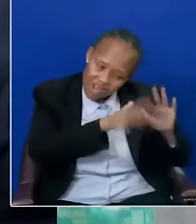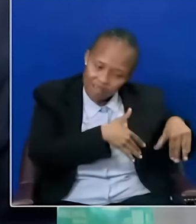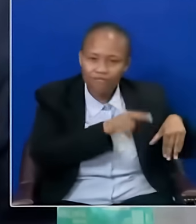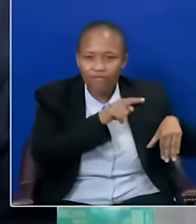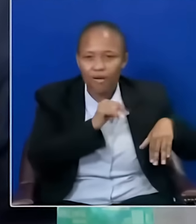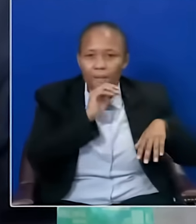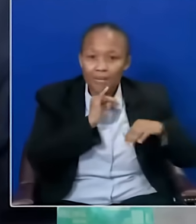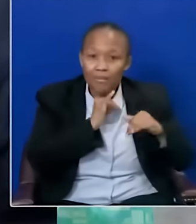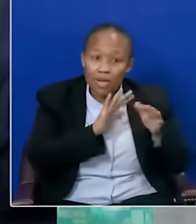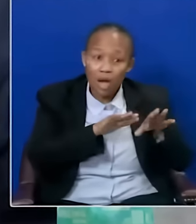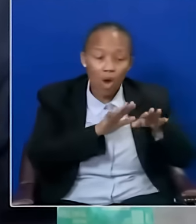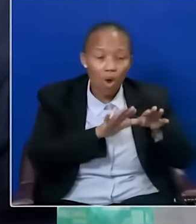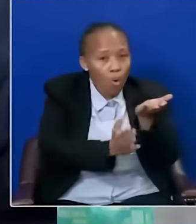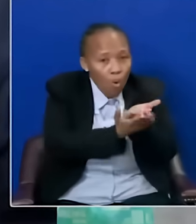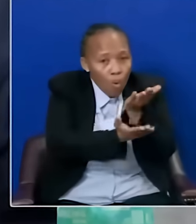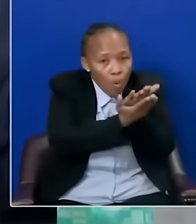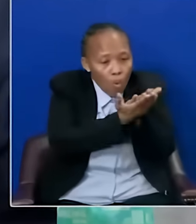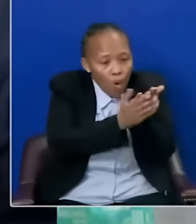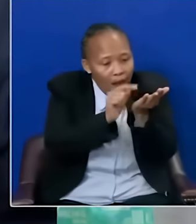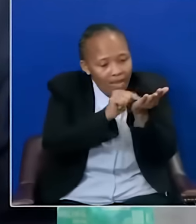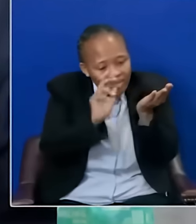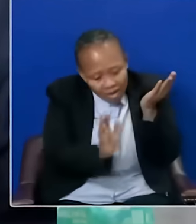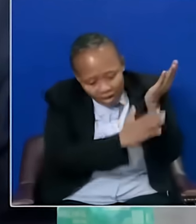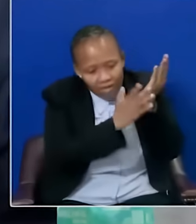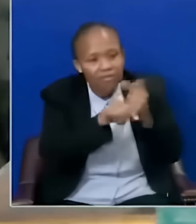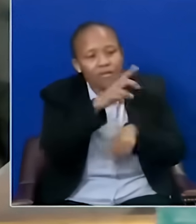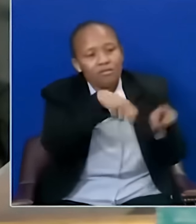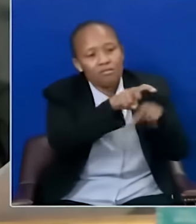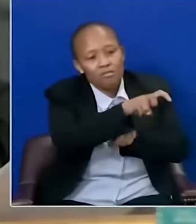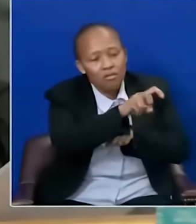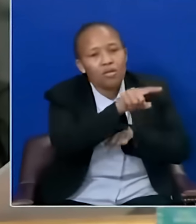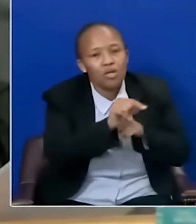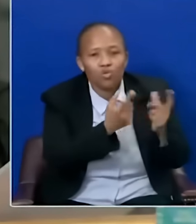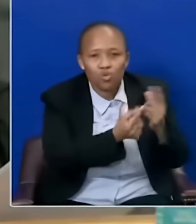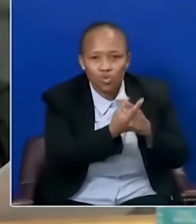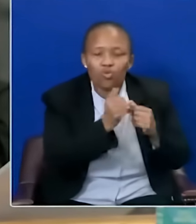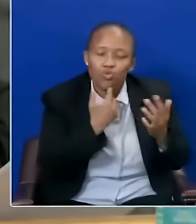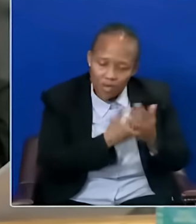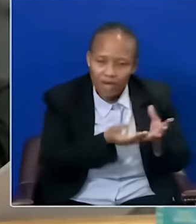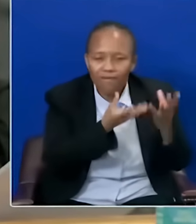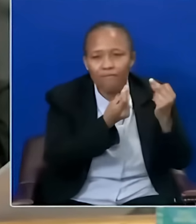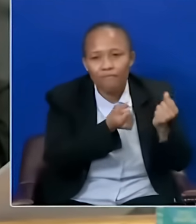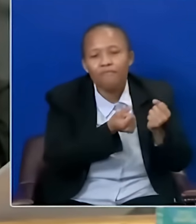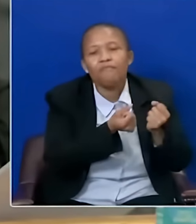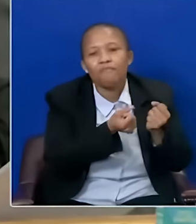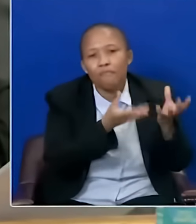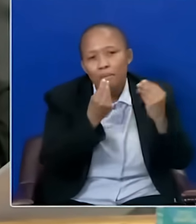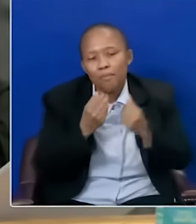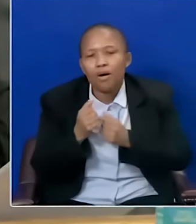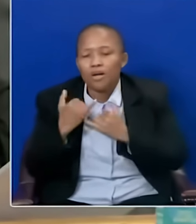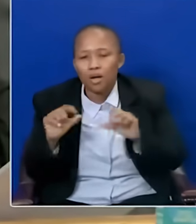commissioners. But on what you say in paragraph 39, Captain Mokgotlo did actually jump the